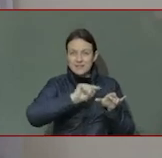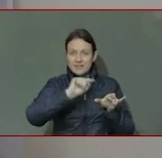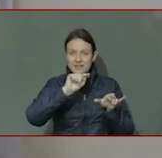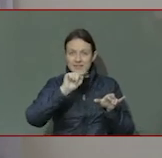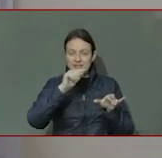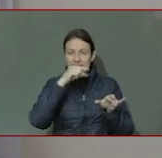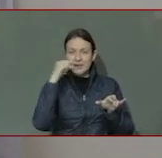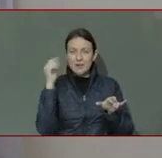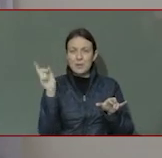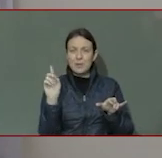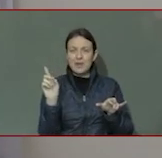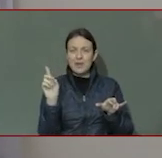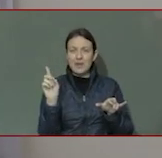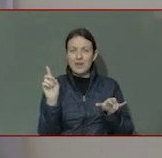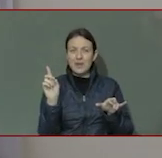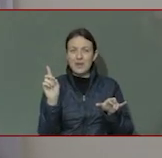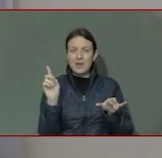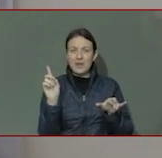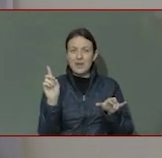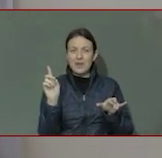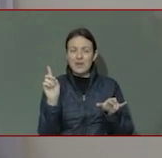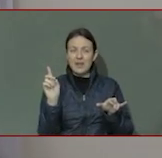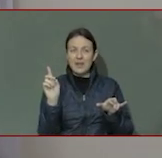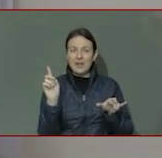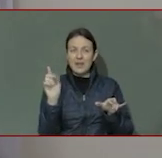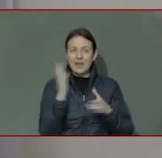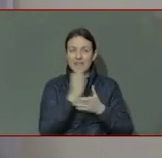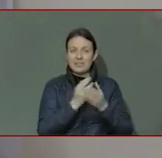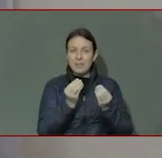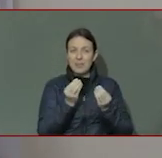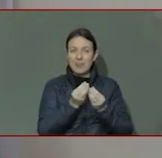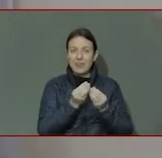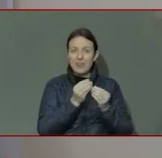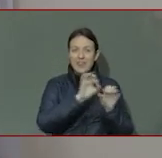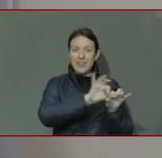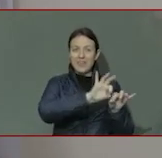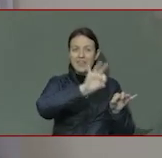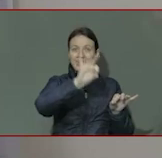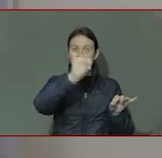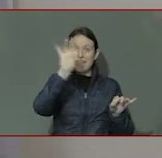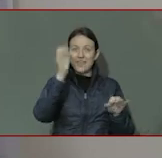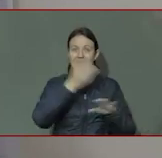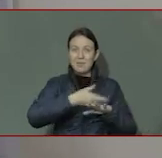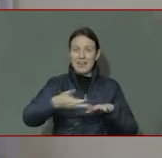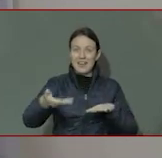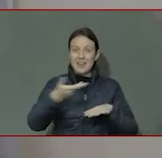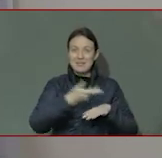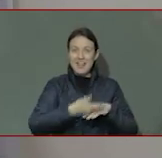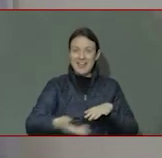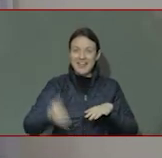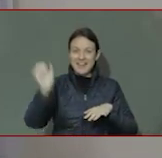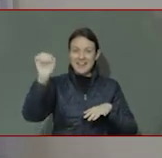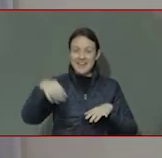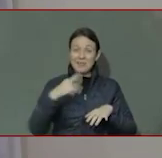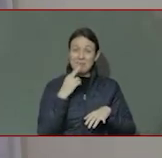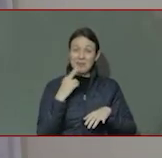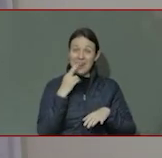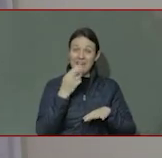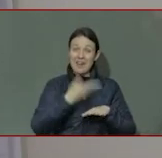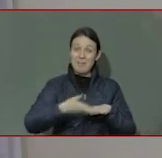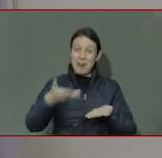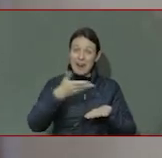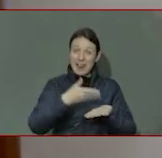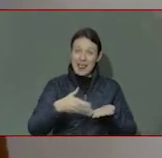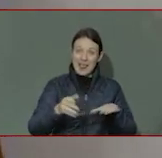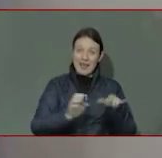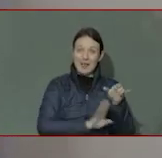What do you call that liquid? People, you're a bit shy, but you can see I'm making it red. It's blood, eh? Blood comes in